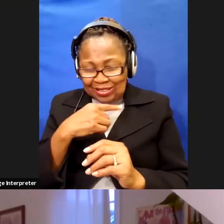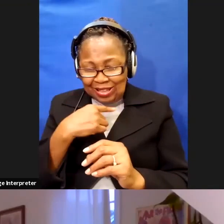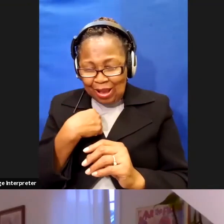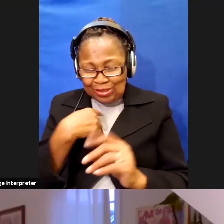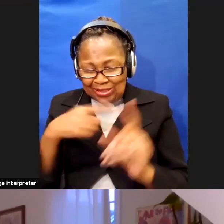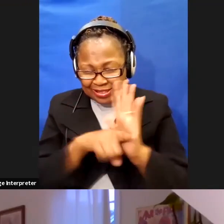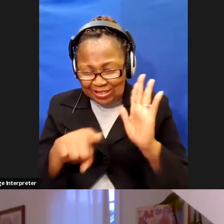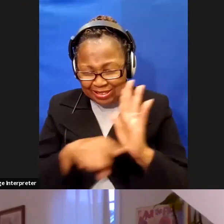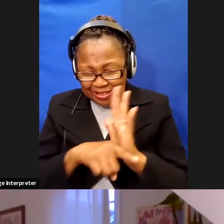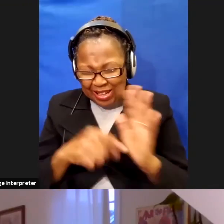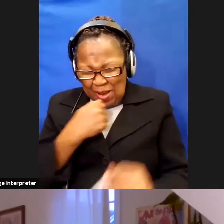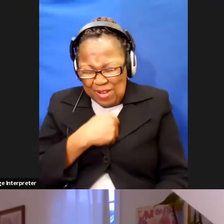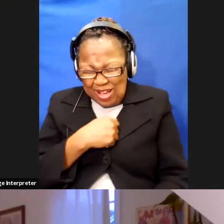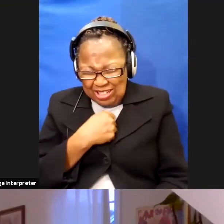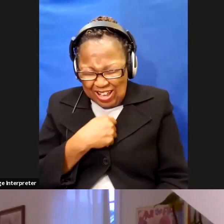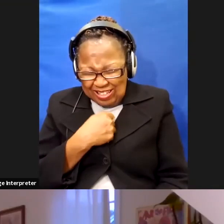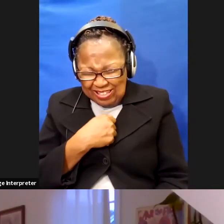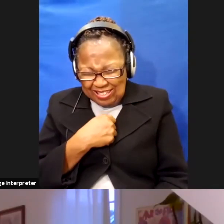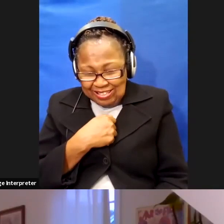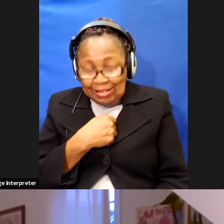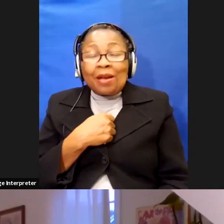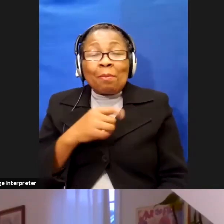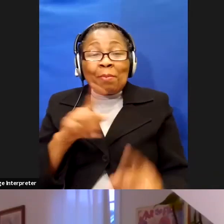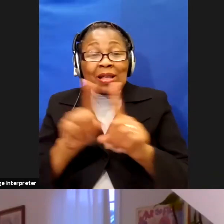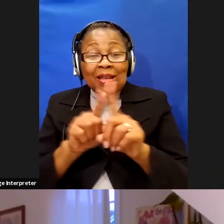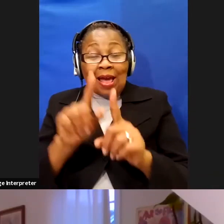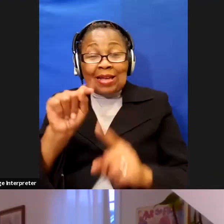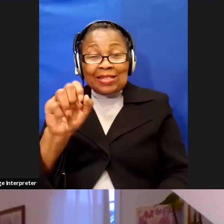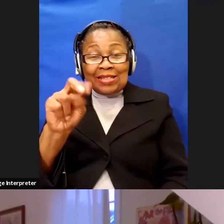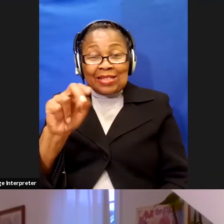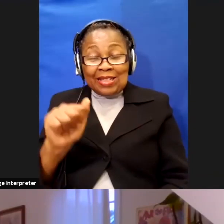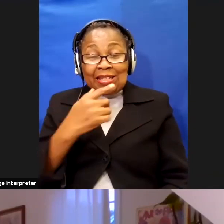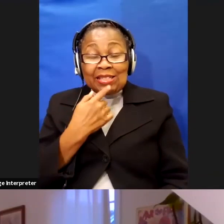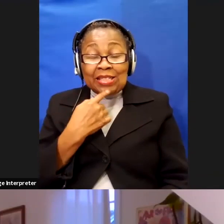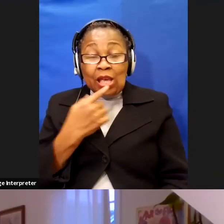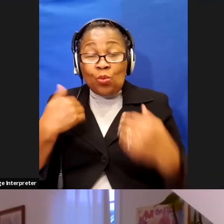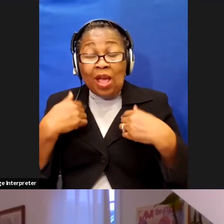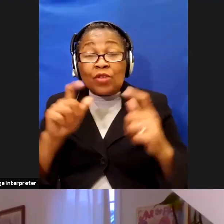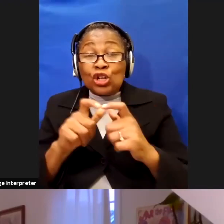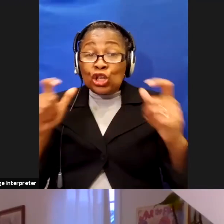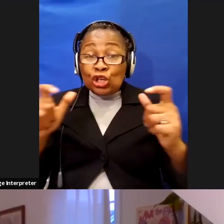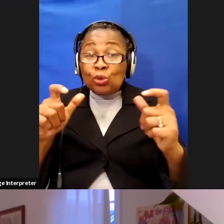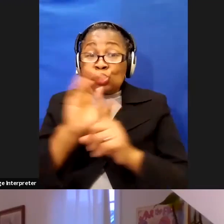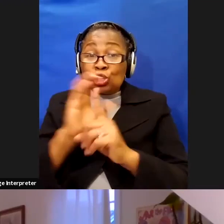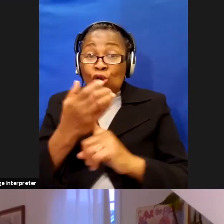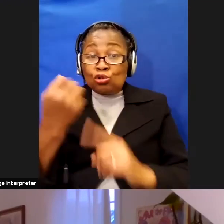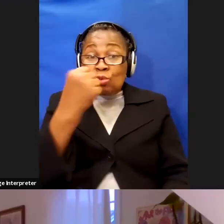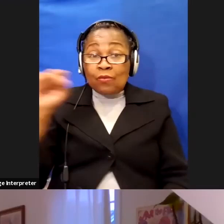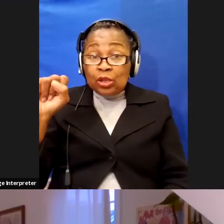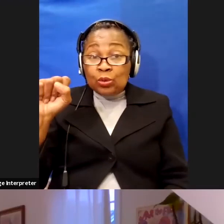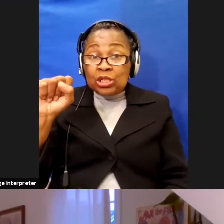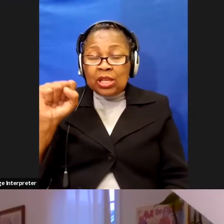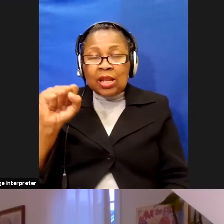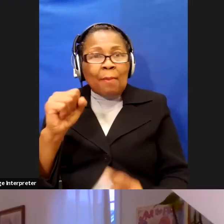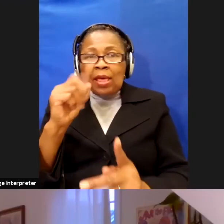apologize for that. But, you know, the other, like Tina said, what we're doing right now is we're having a huge cultural revolution. And types of